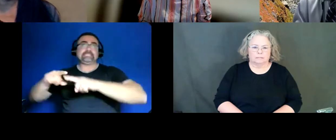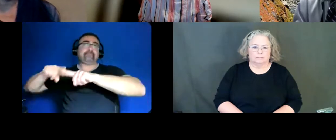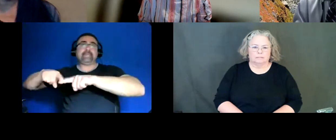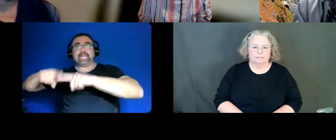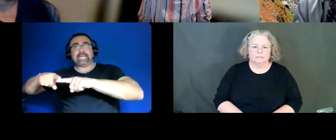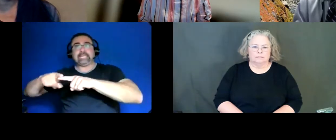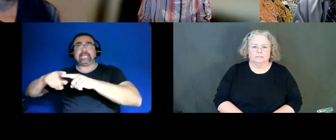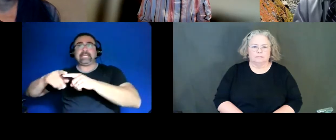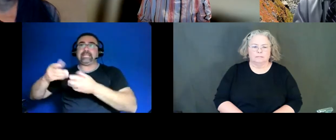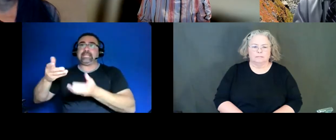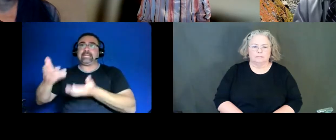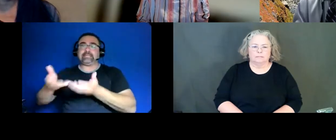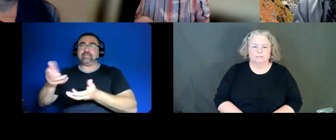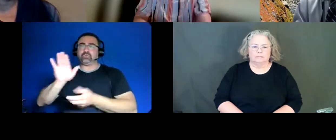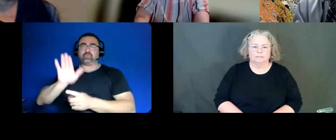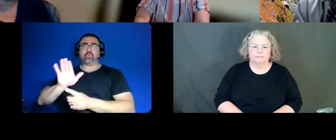on your